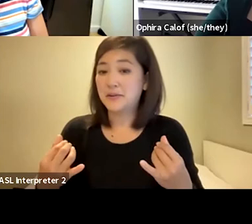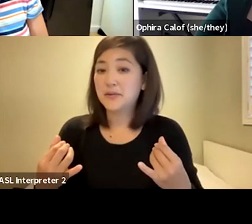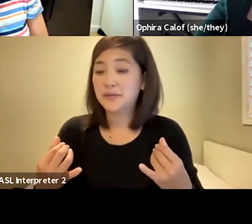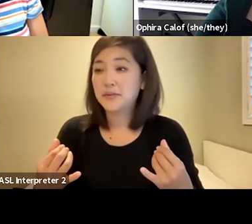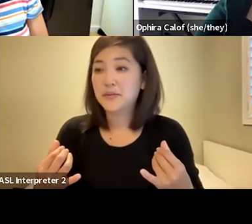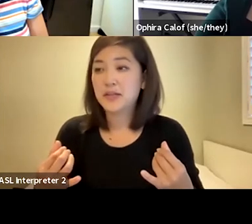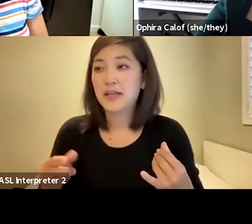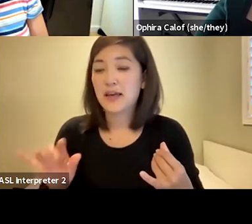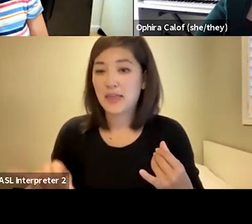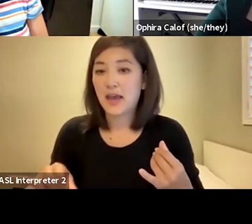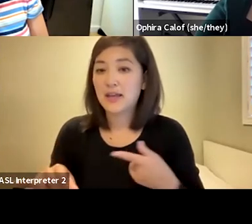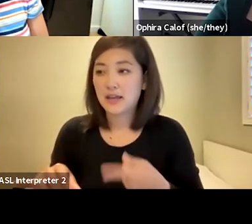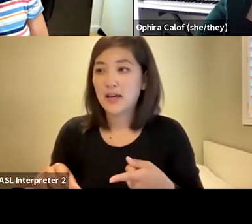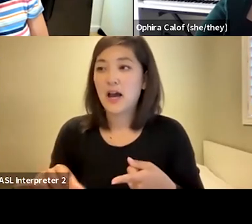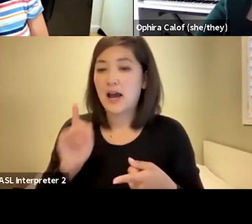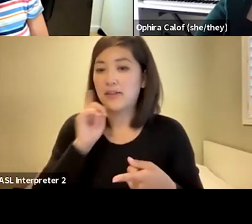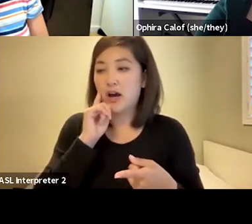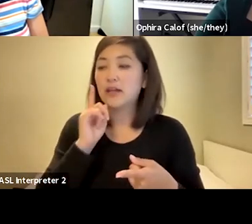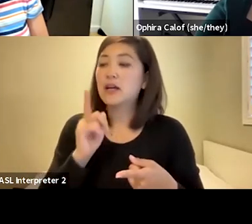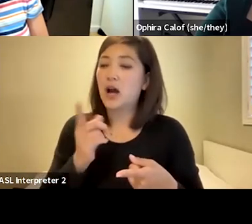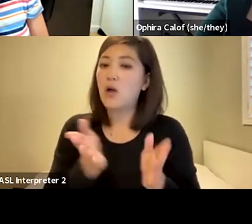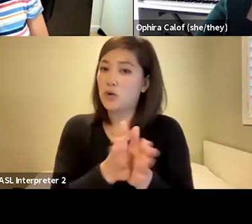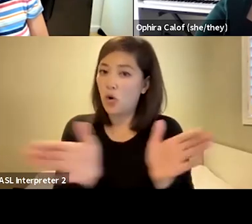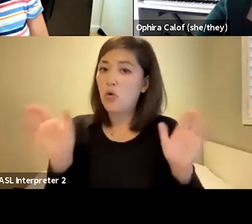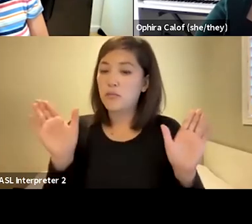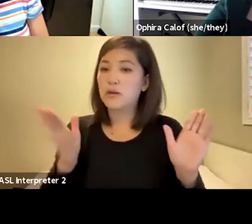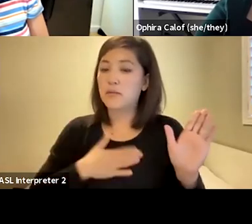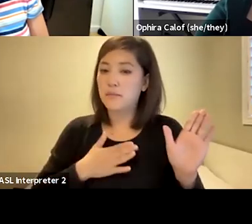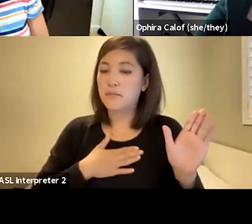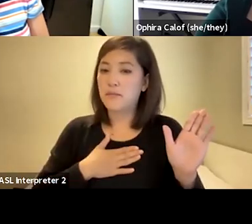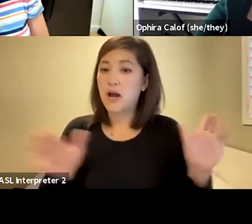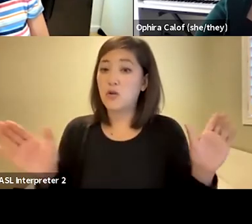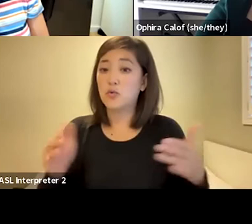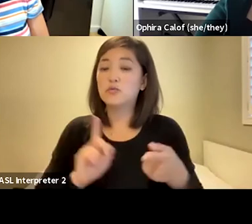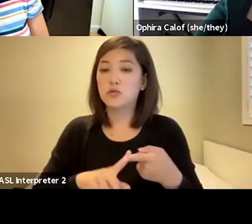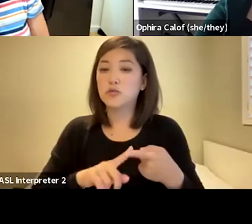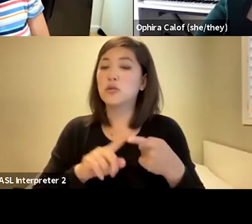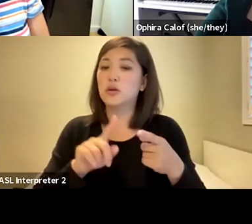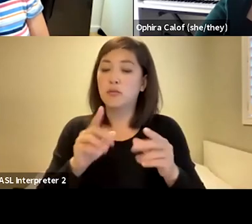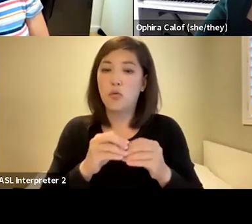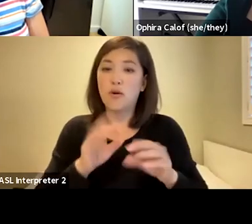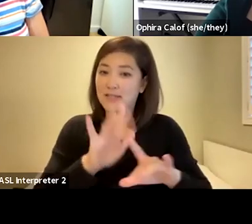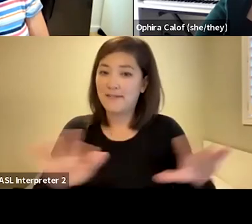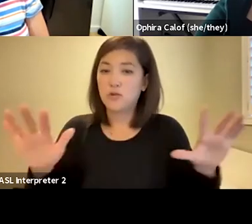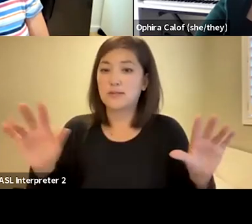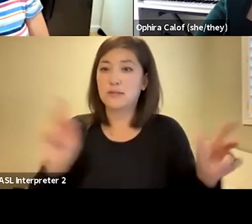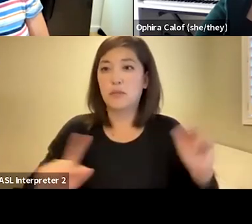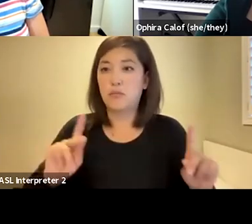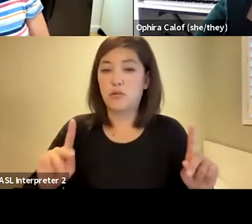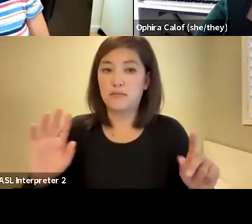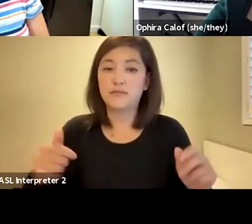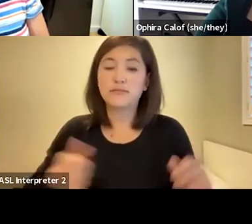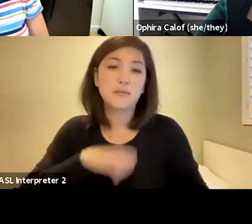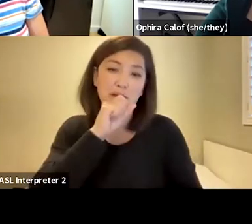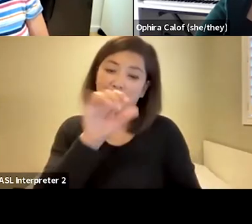that had me insured to myself that I would open up my room to all kinds of writers from all kinds of backgrounds too. So, yeah. I love